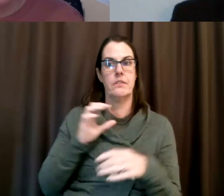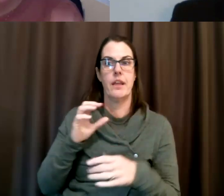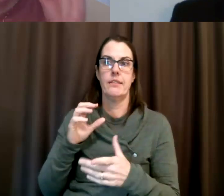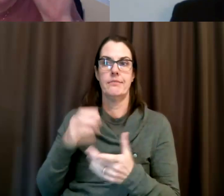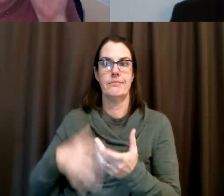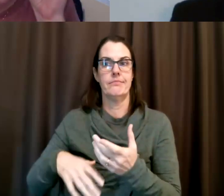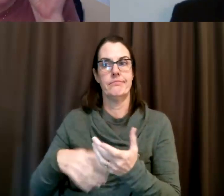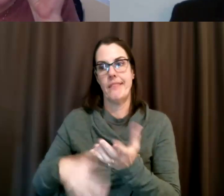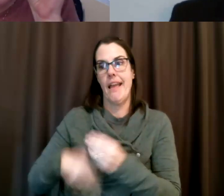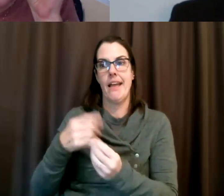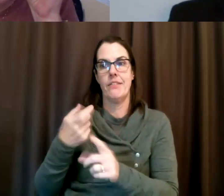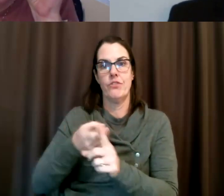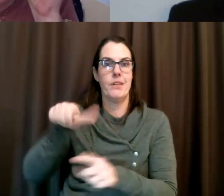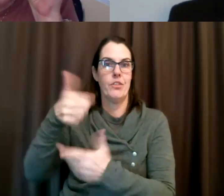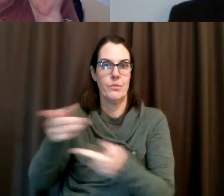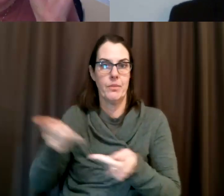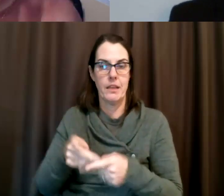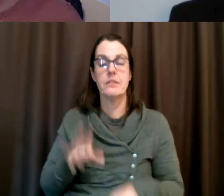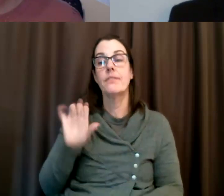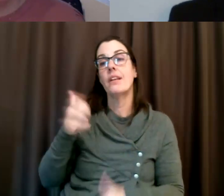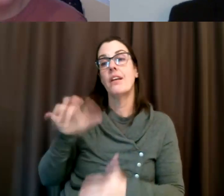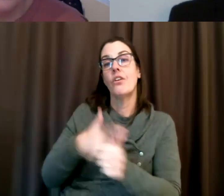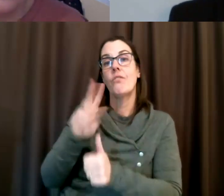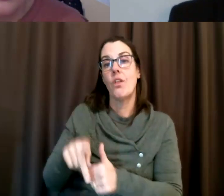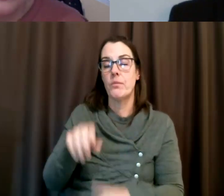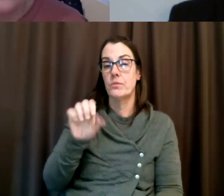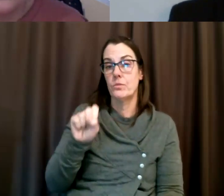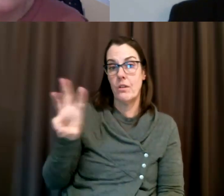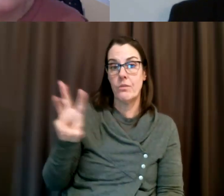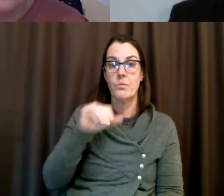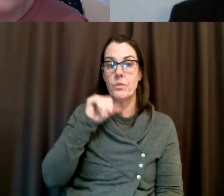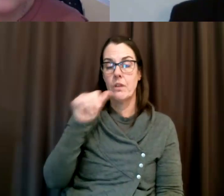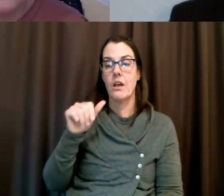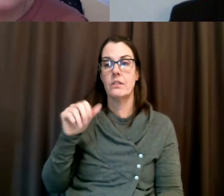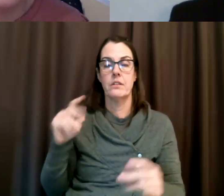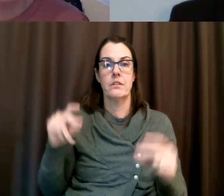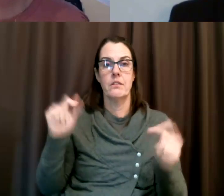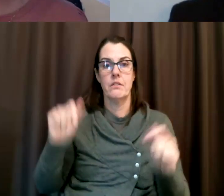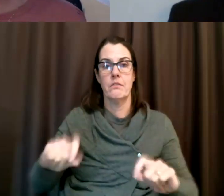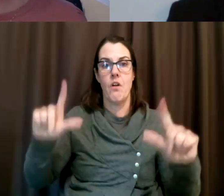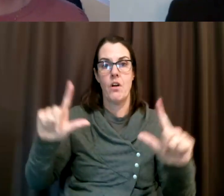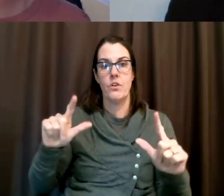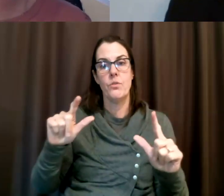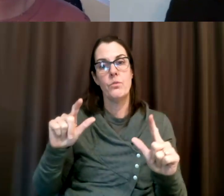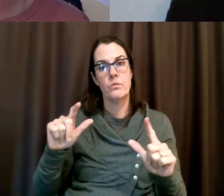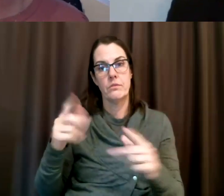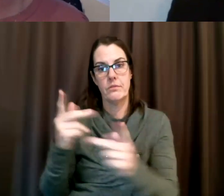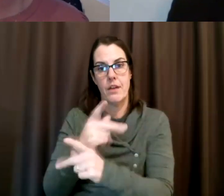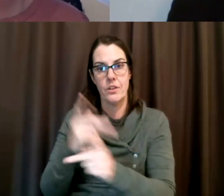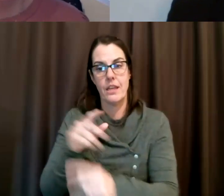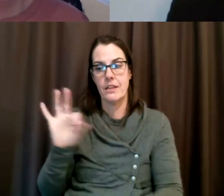And then another follow-up question to that. So the software won't auto-populate the fringe percent.